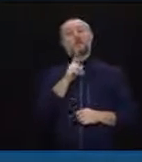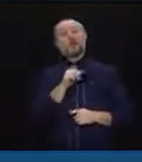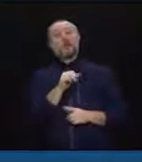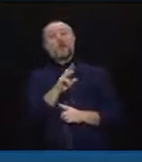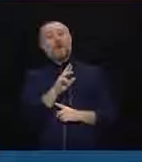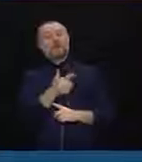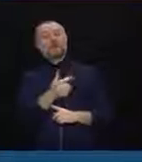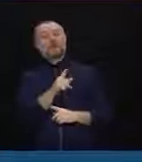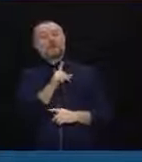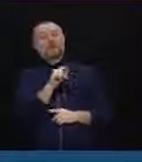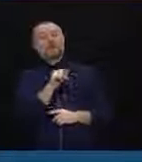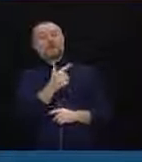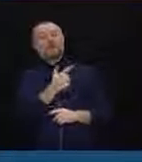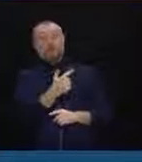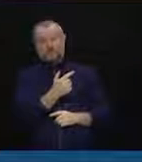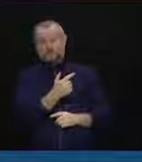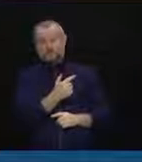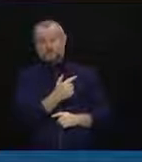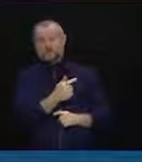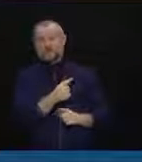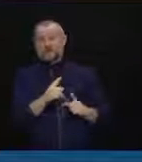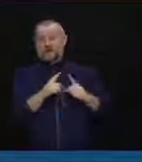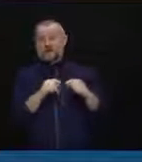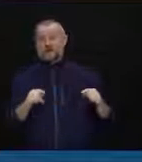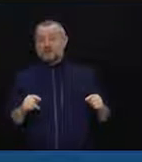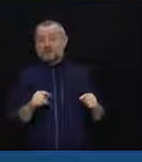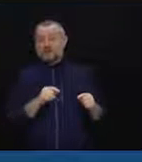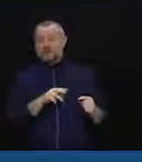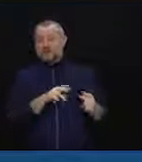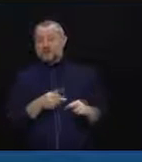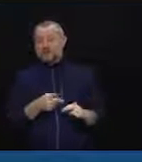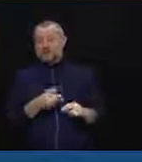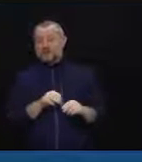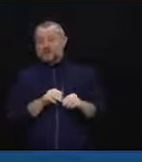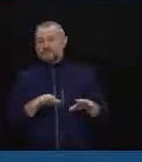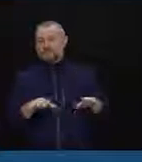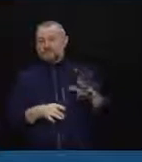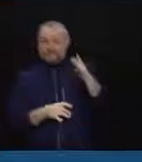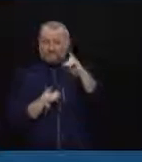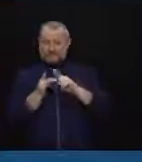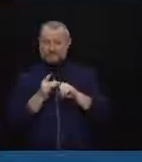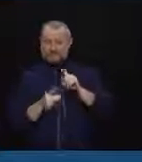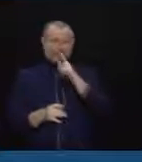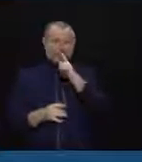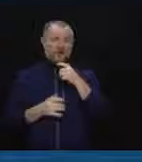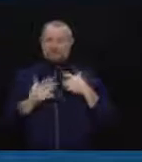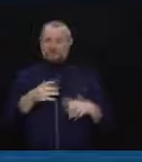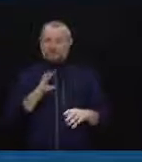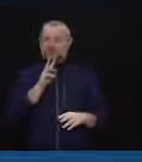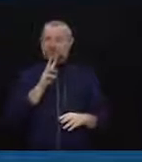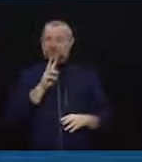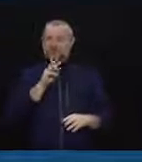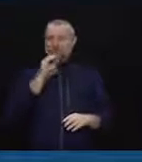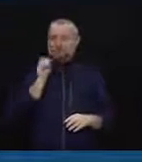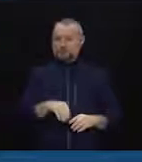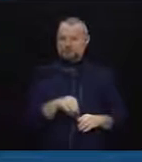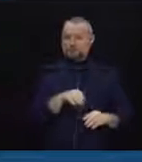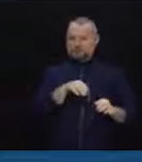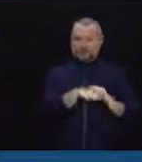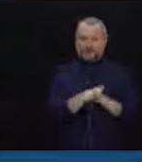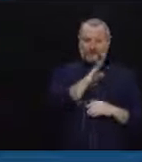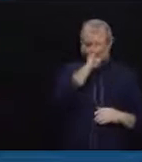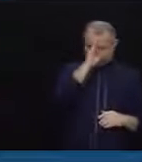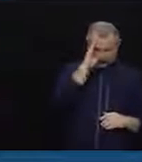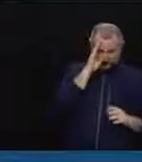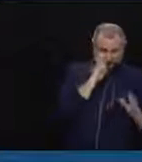Delta, 62% of people who were infected ended up in the hospital. With this Omicron variant, we see